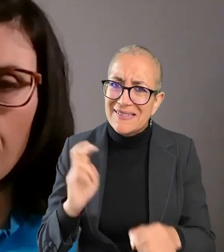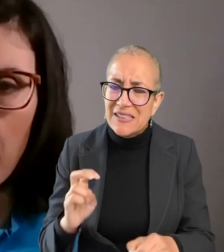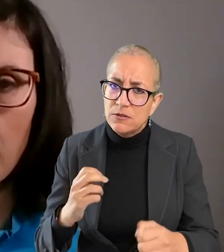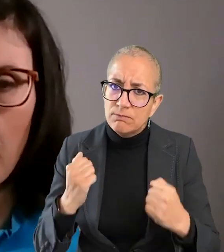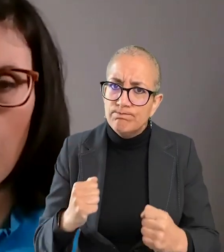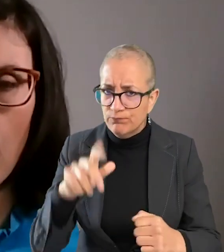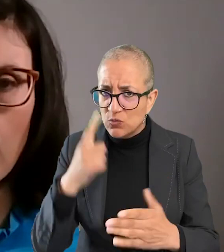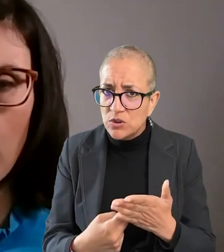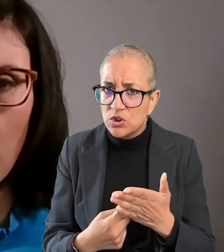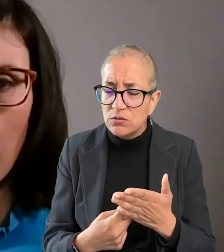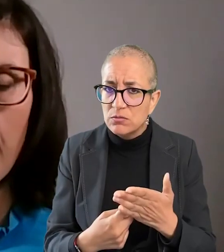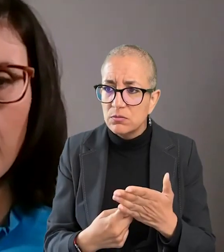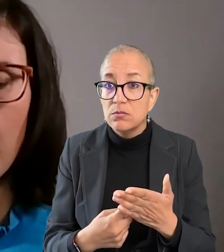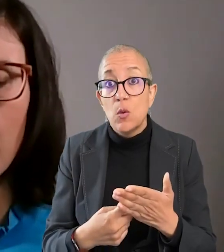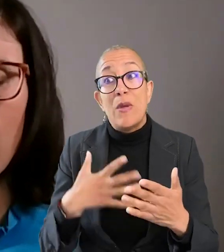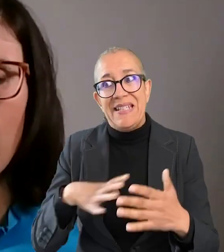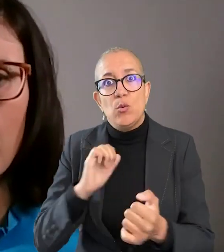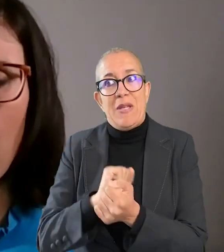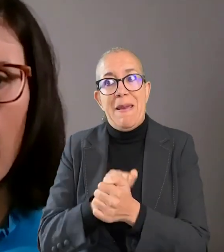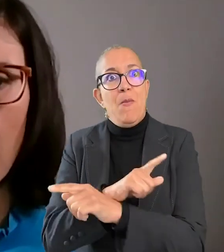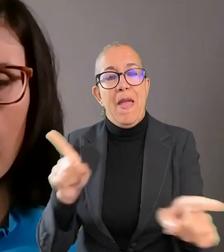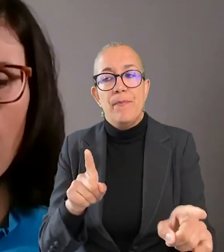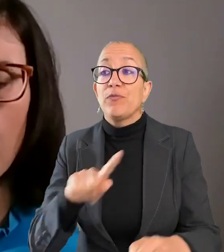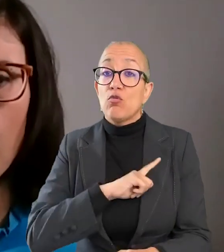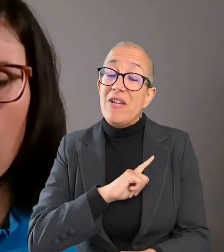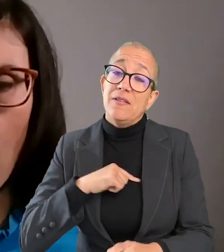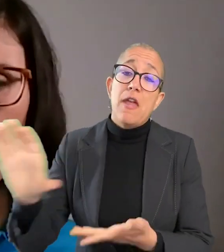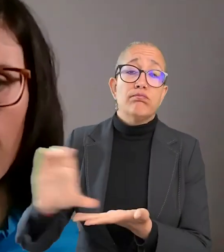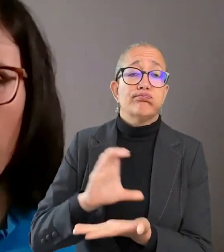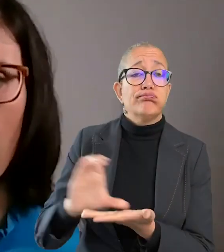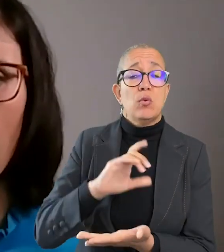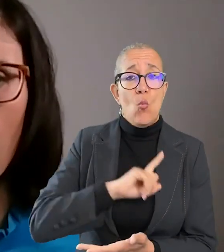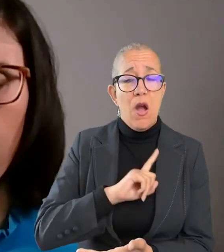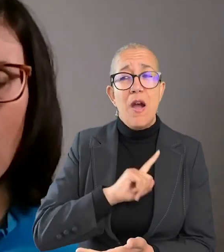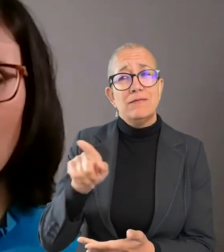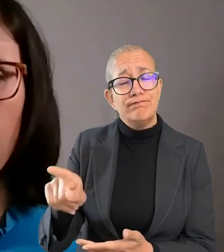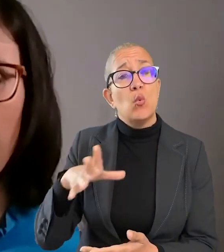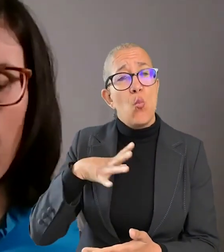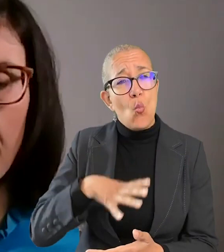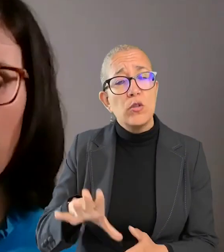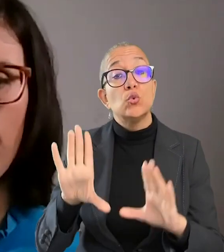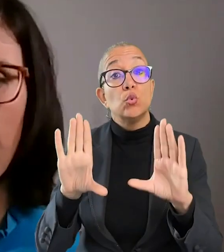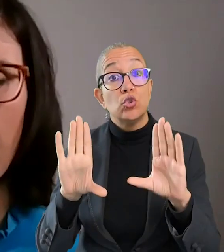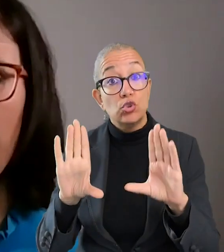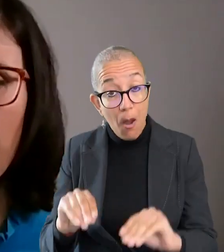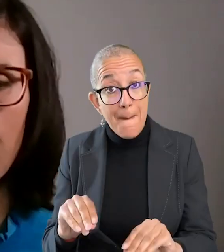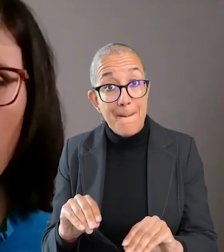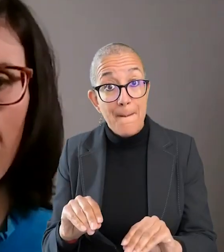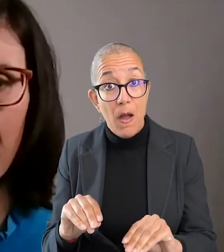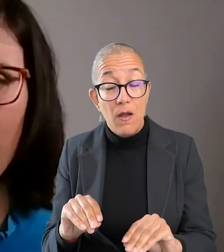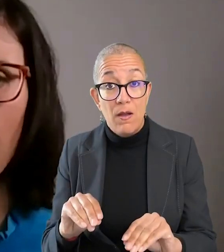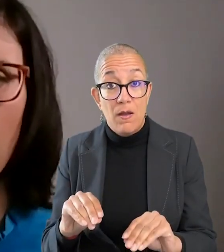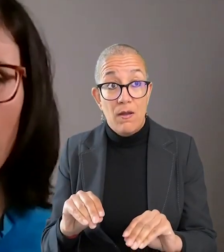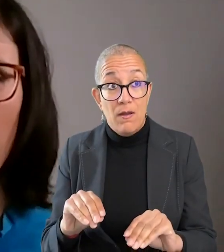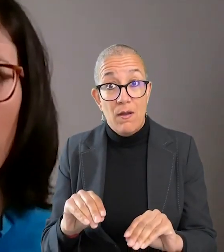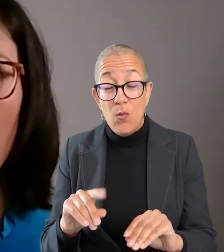was because there was this desire to stop what is going to be a catastrophic